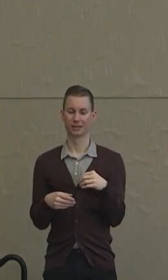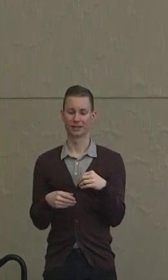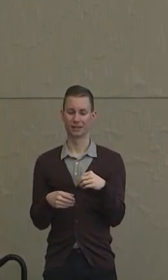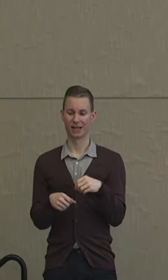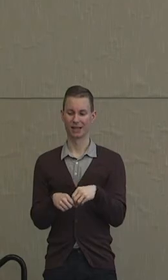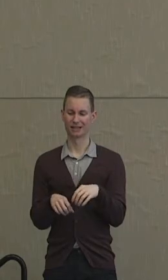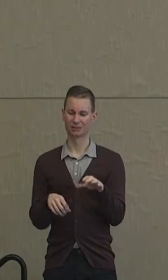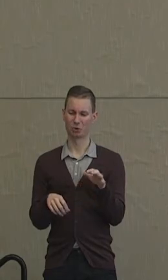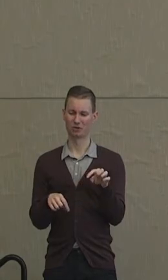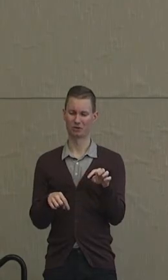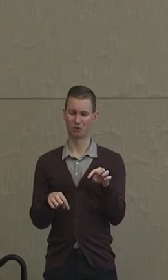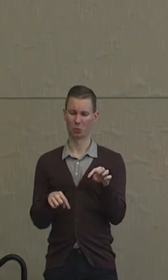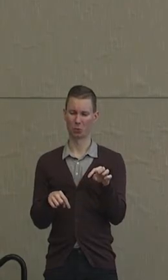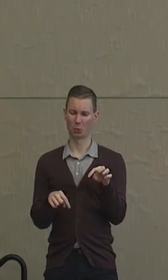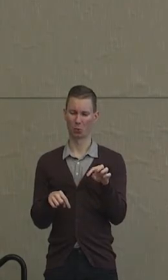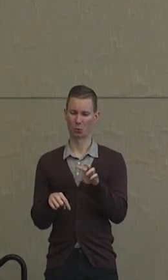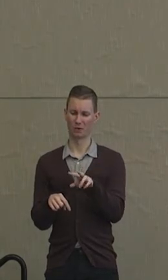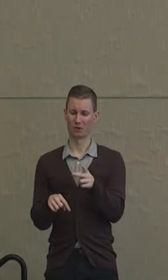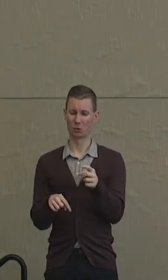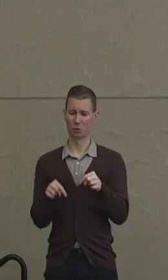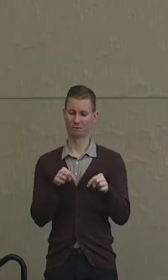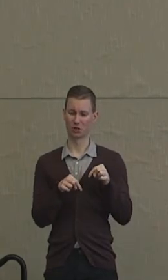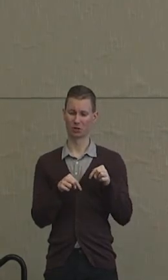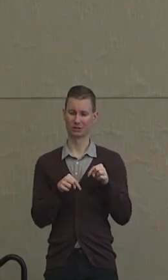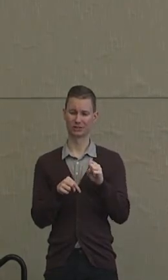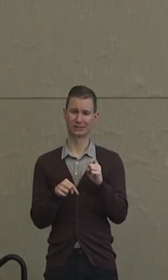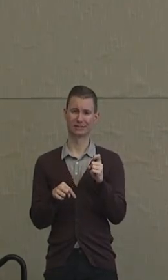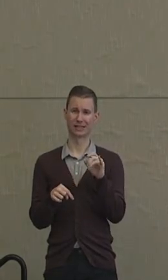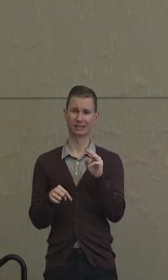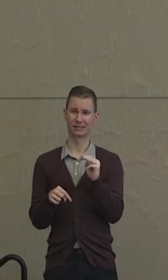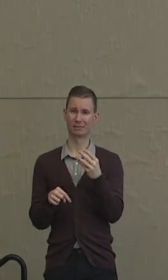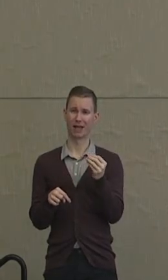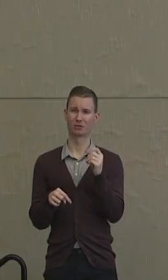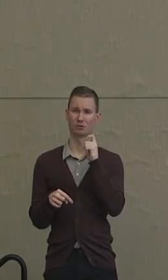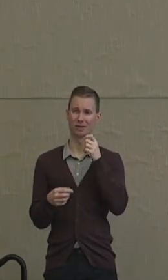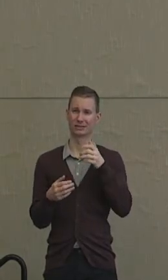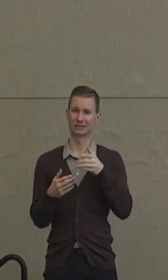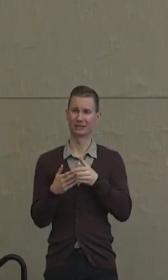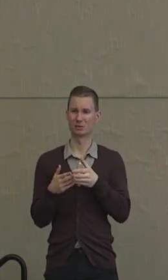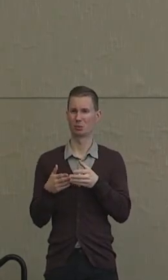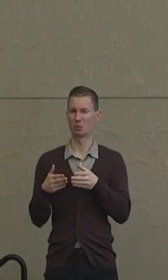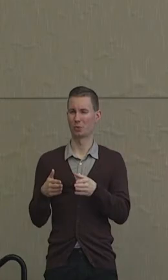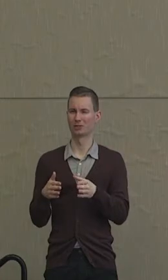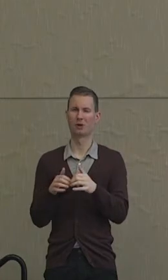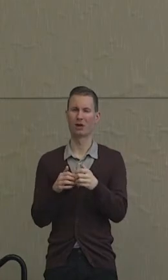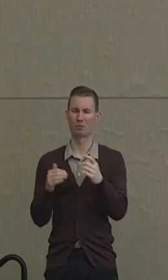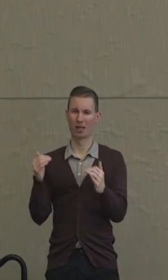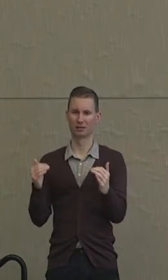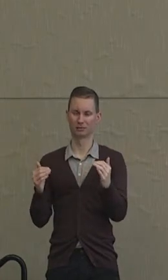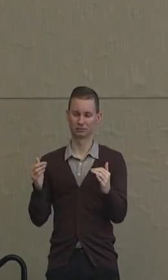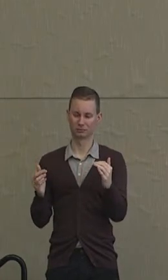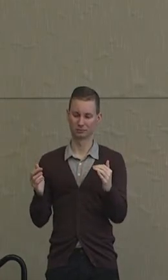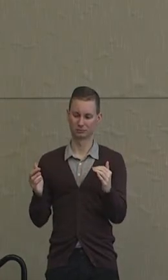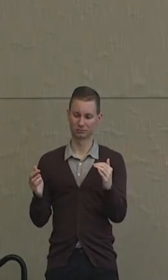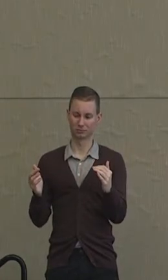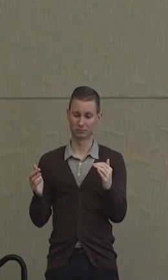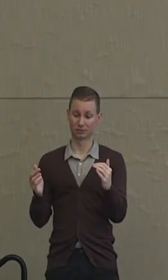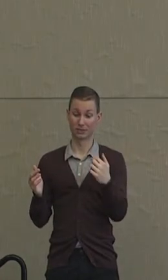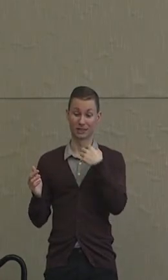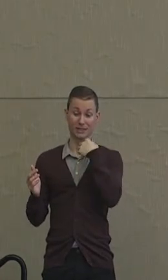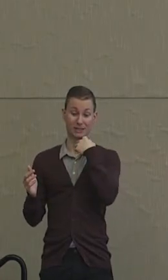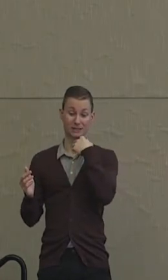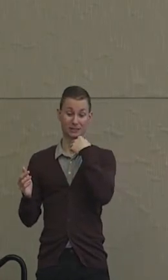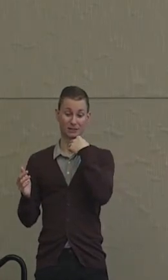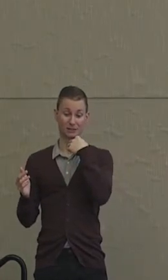reverse sexism that's a quote or reverse racism kind of way? So how do you balance the telling